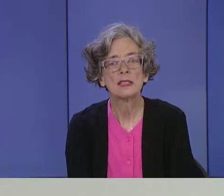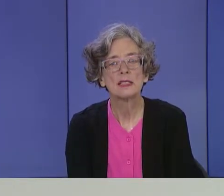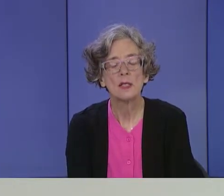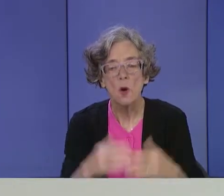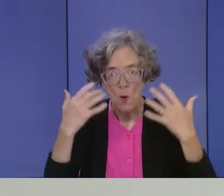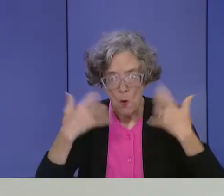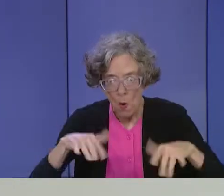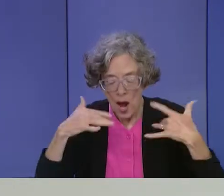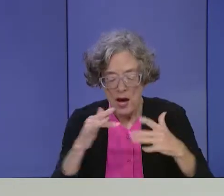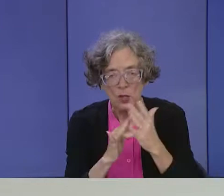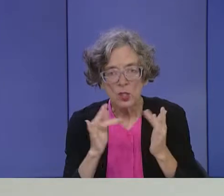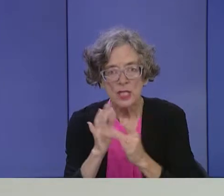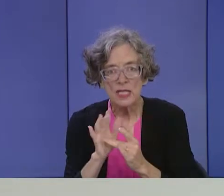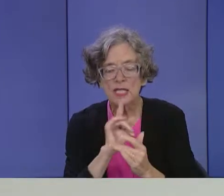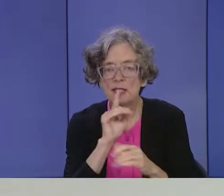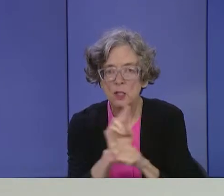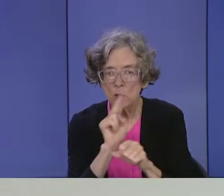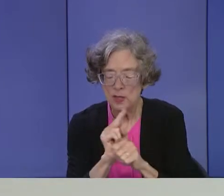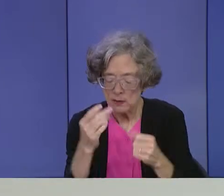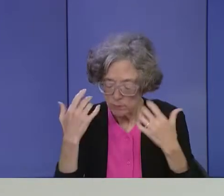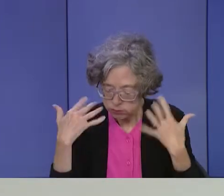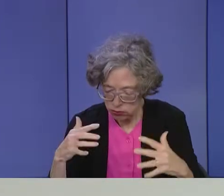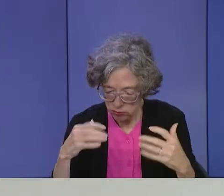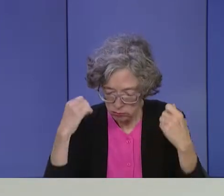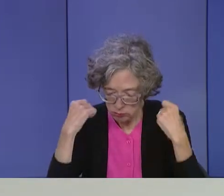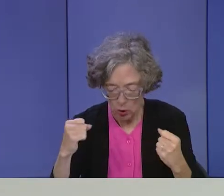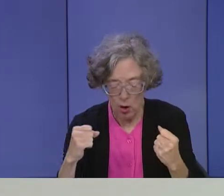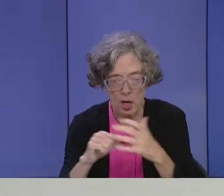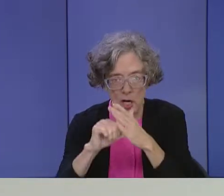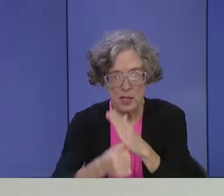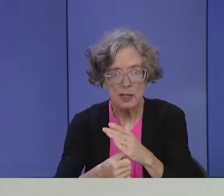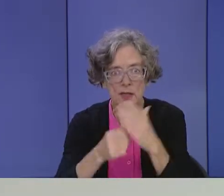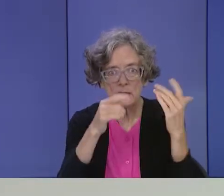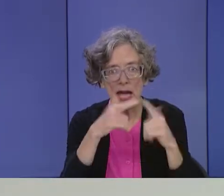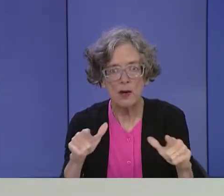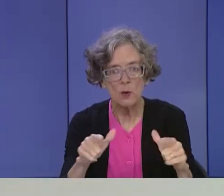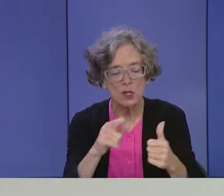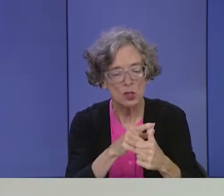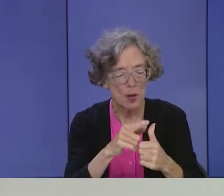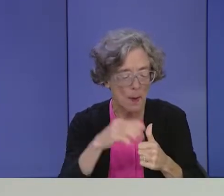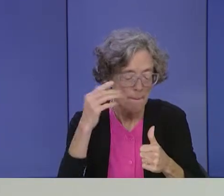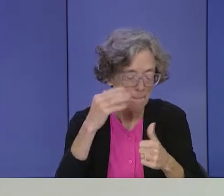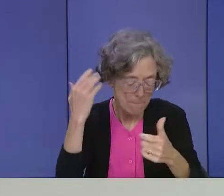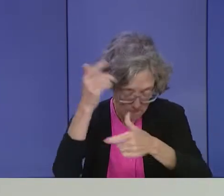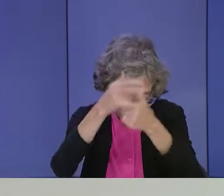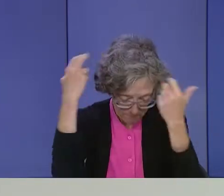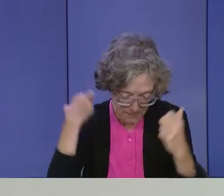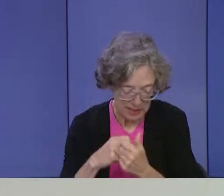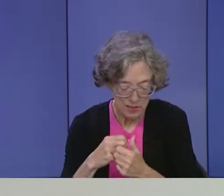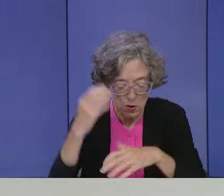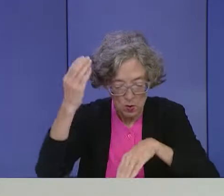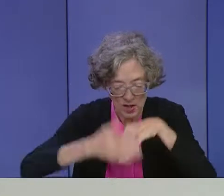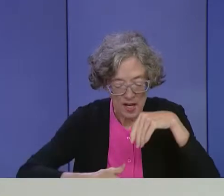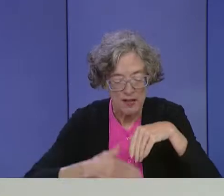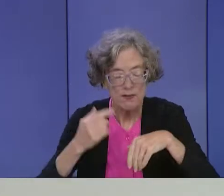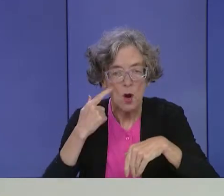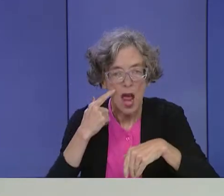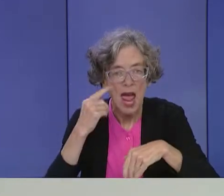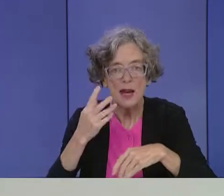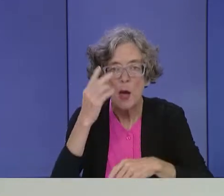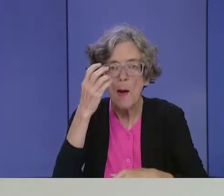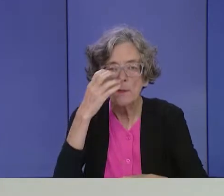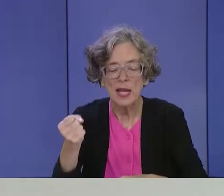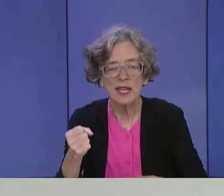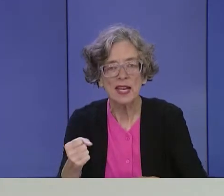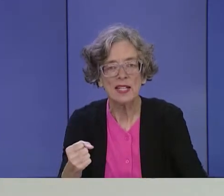Wow, Jesus is using some really strong language. Millstone, cutting off one's hands, plucking one's